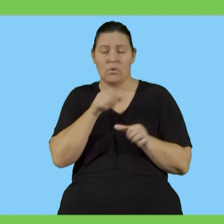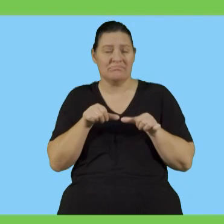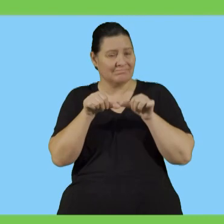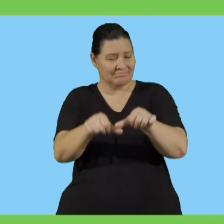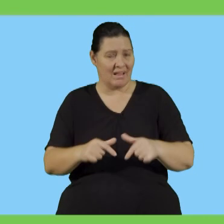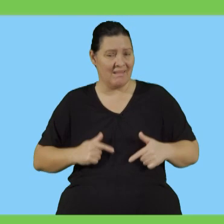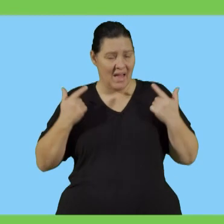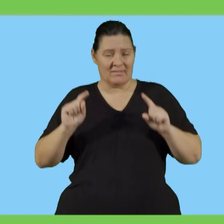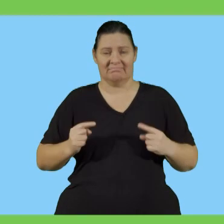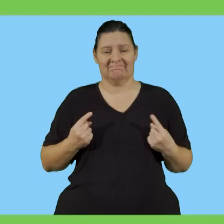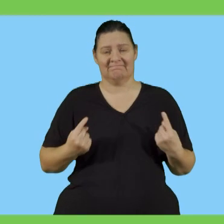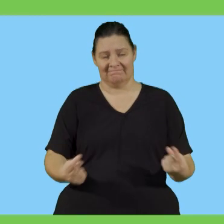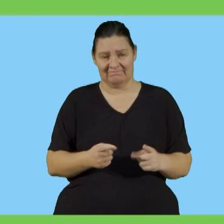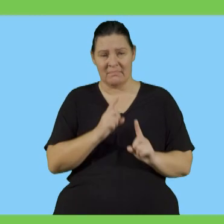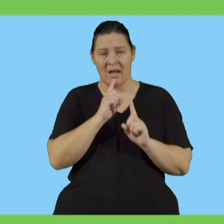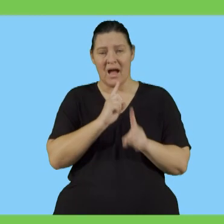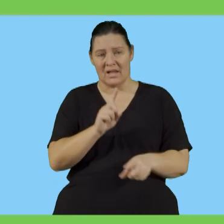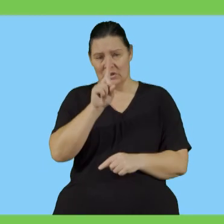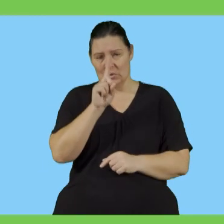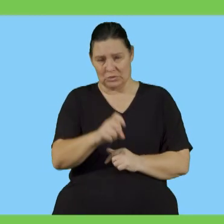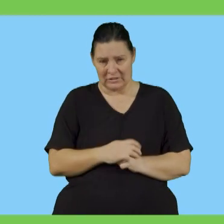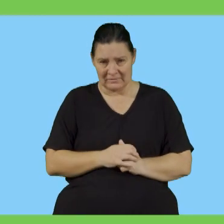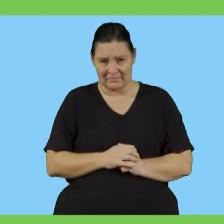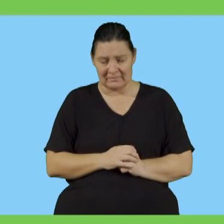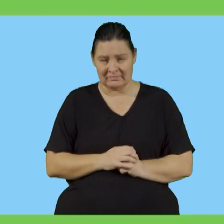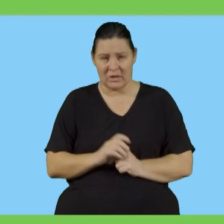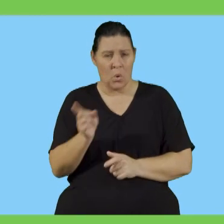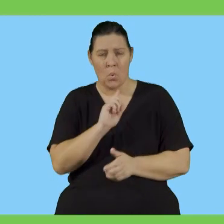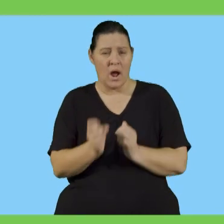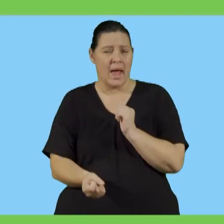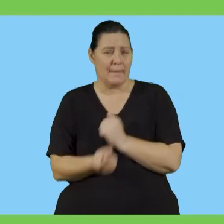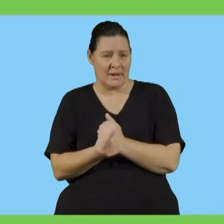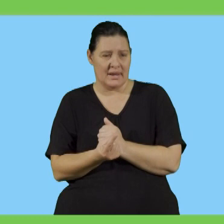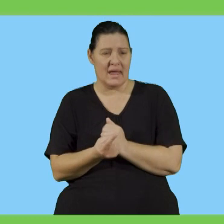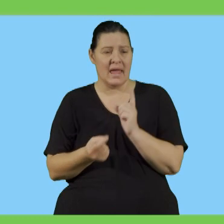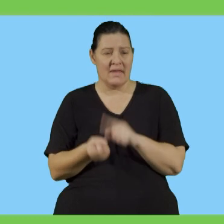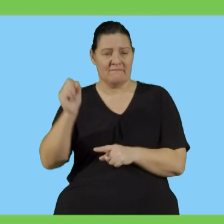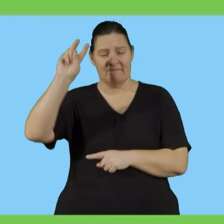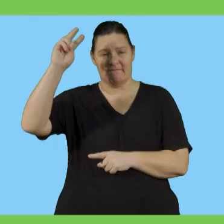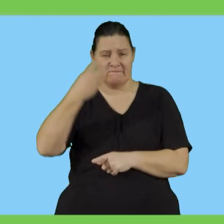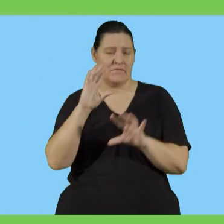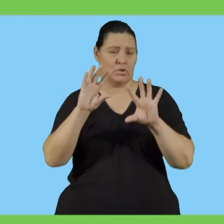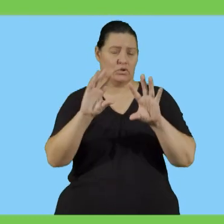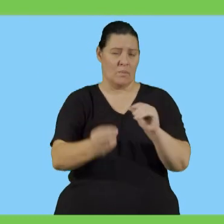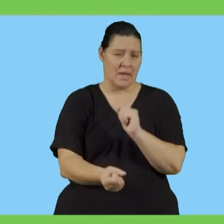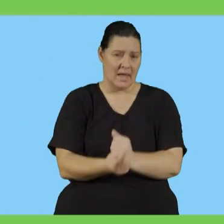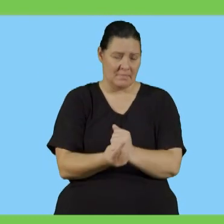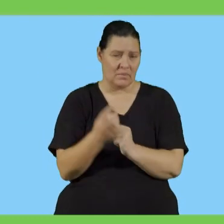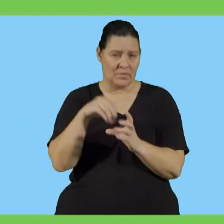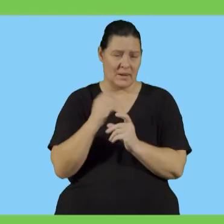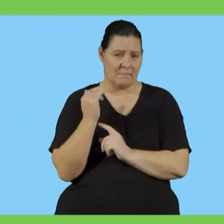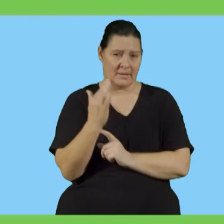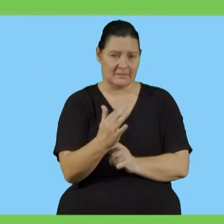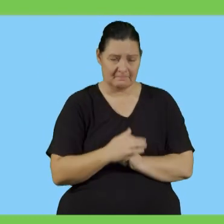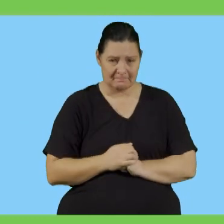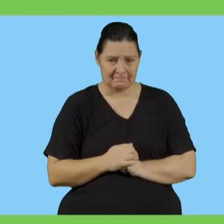to survive. So that is answering our question here, that what would happen if photosynthesis would stop happening